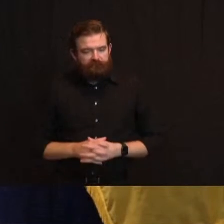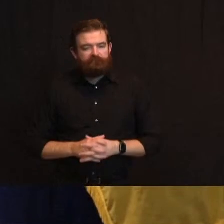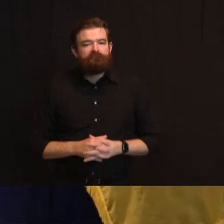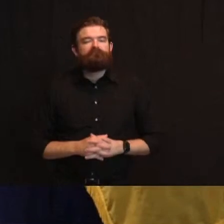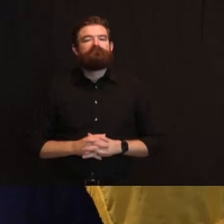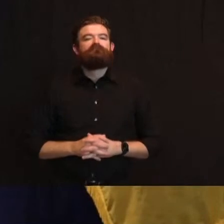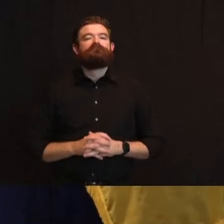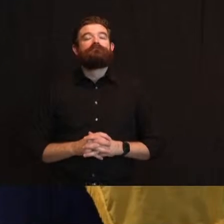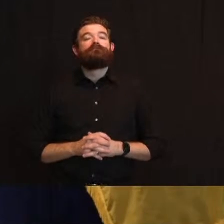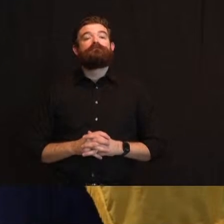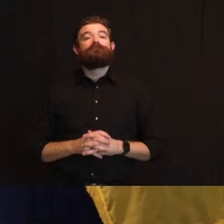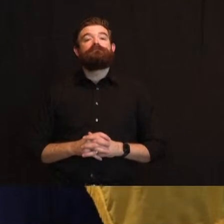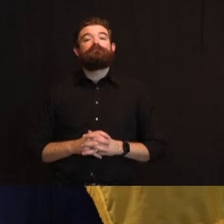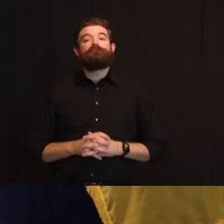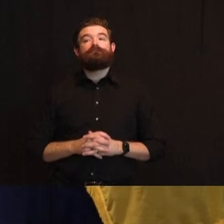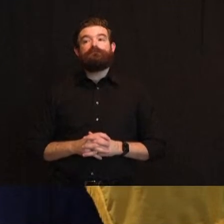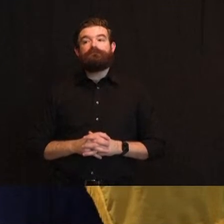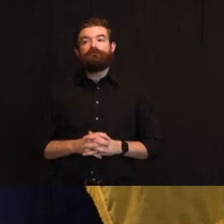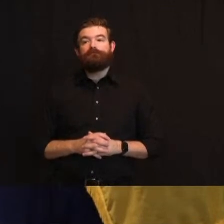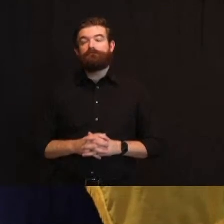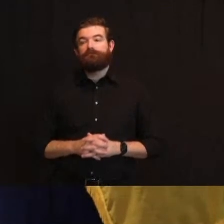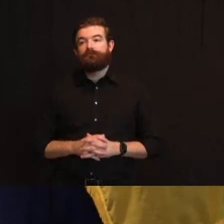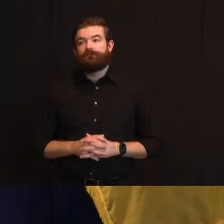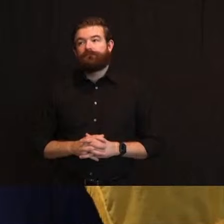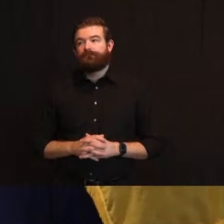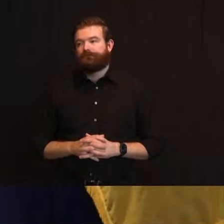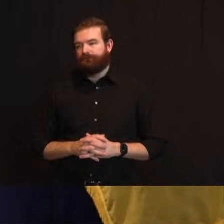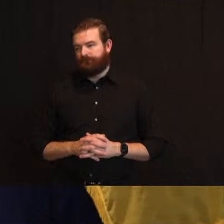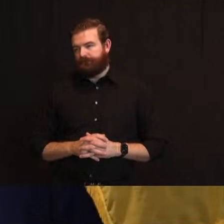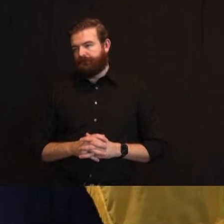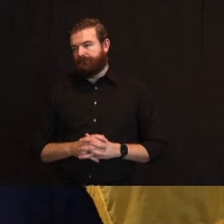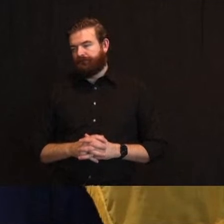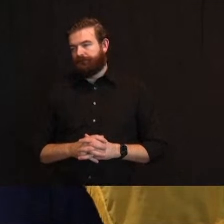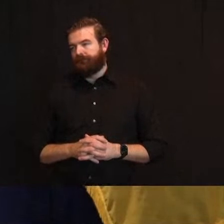No? We're coming to you, sir. Hold on.